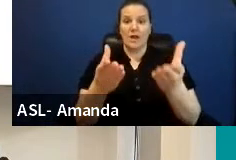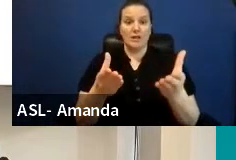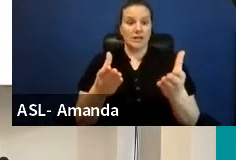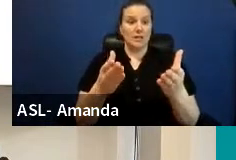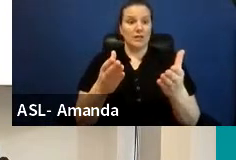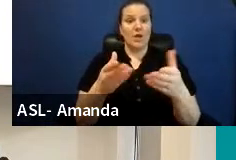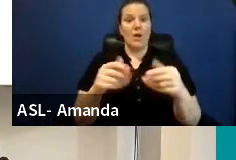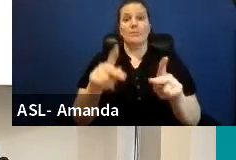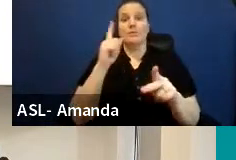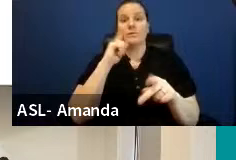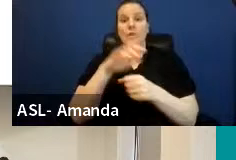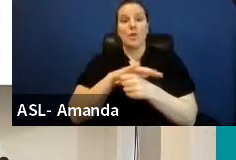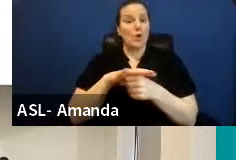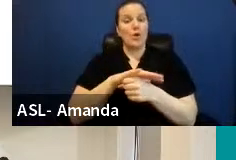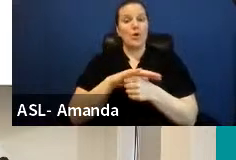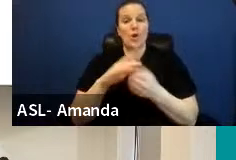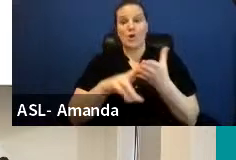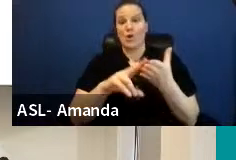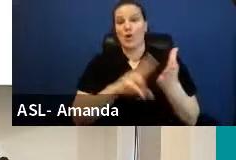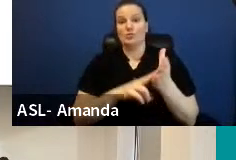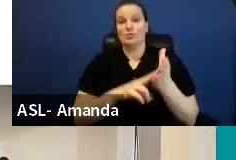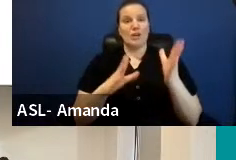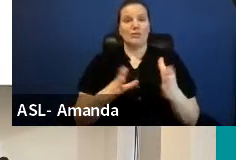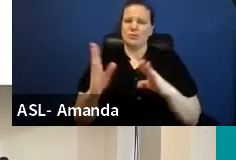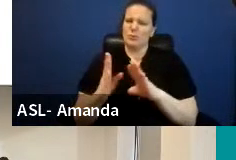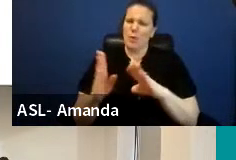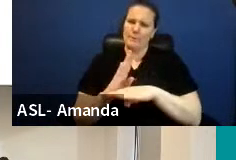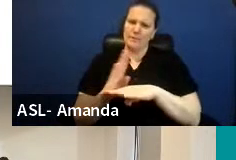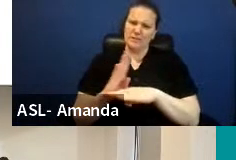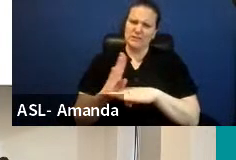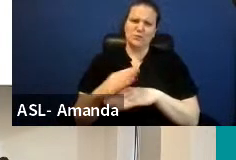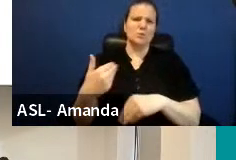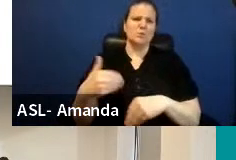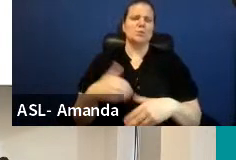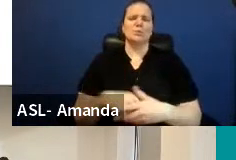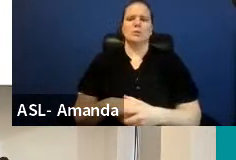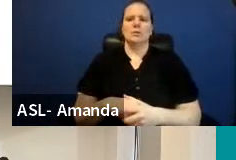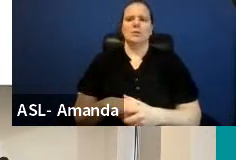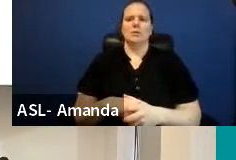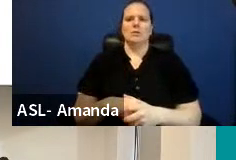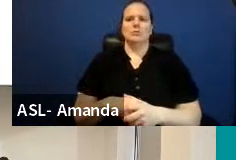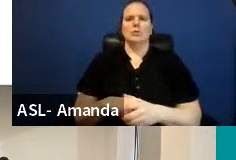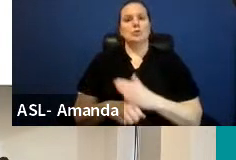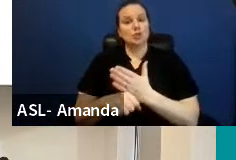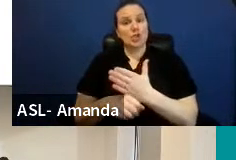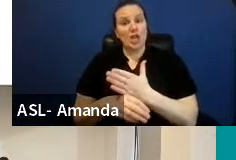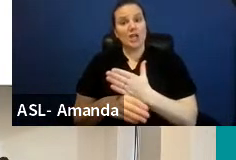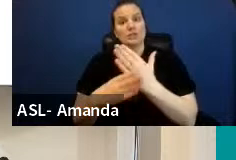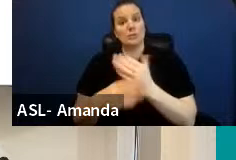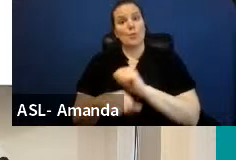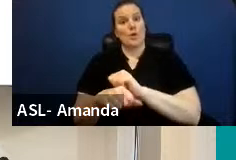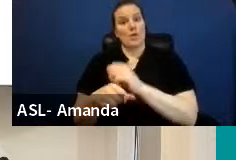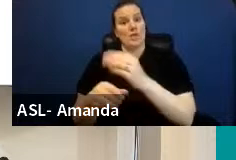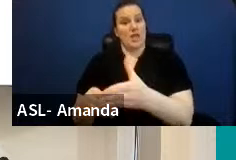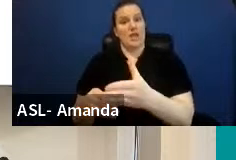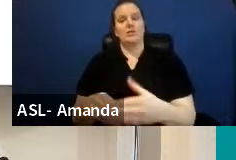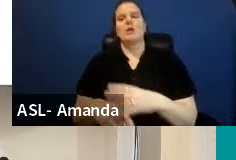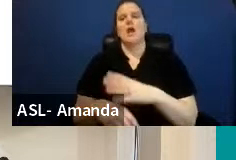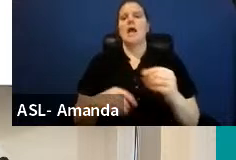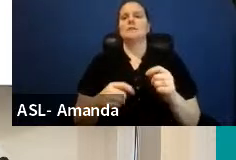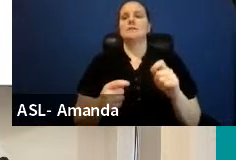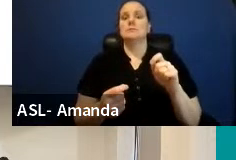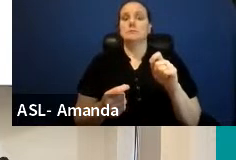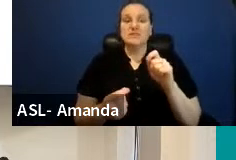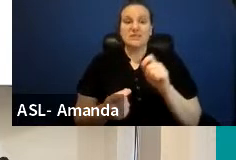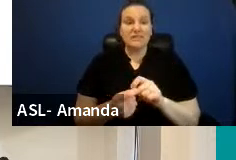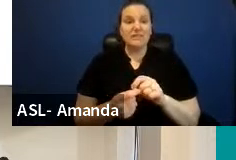local contractors, DB contractors, small businesses. So he shared some of the work we're doing there, and he specifically